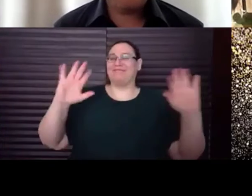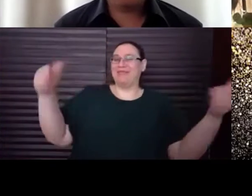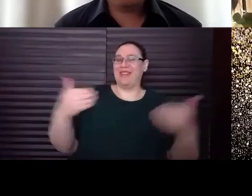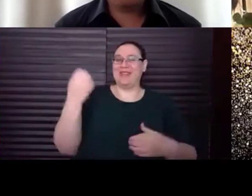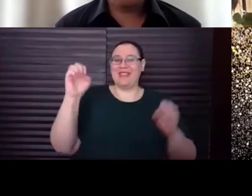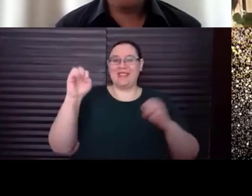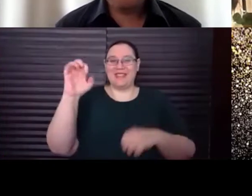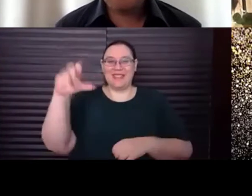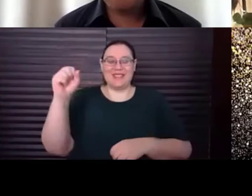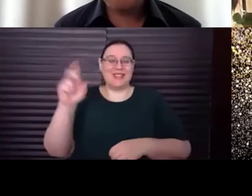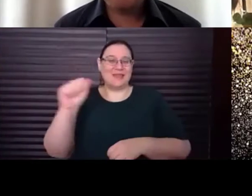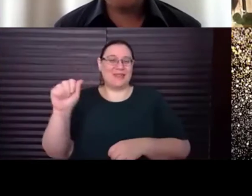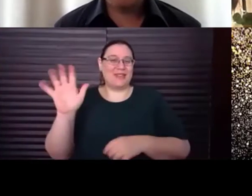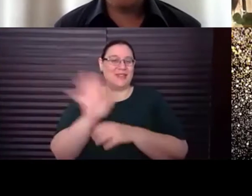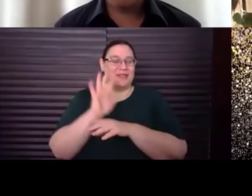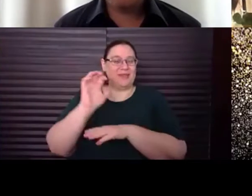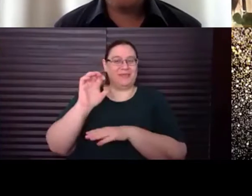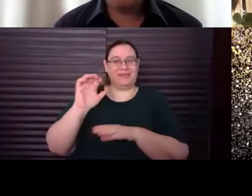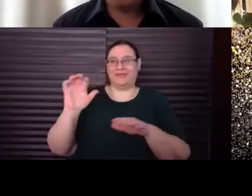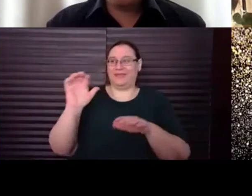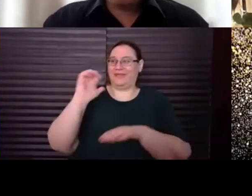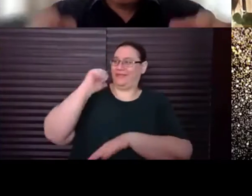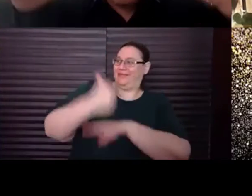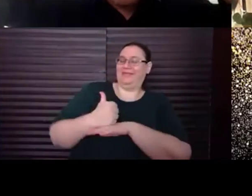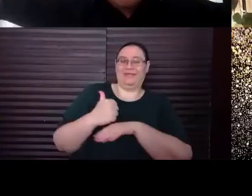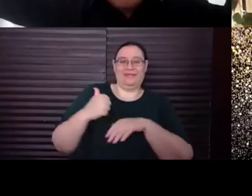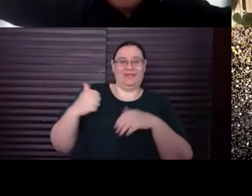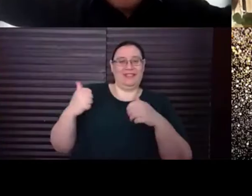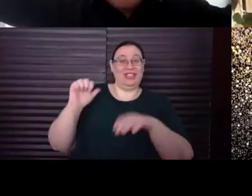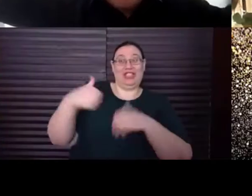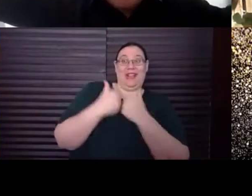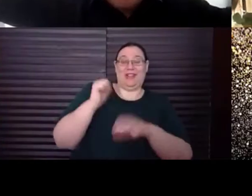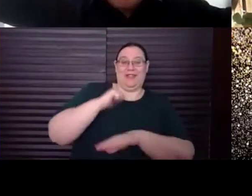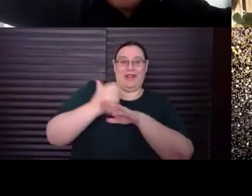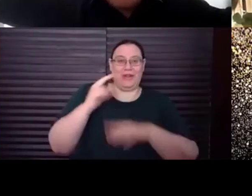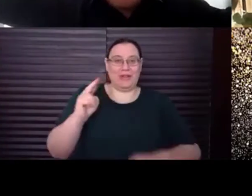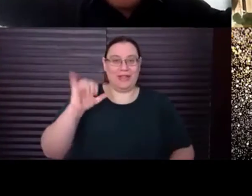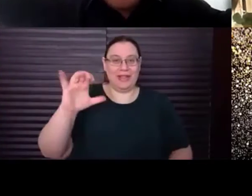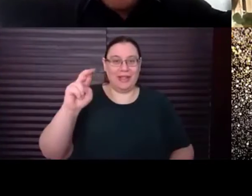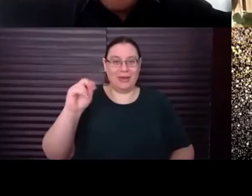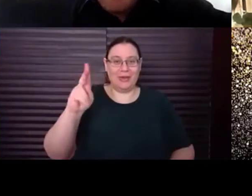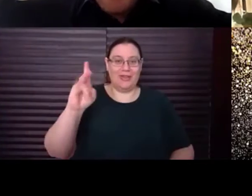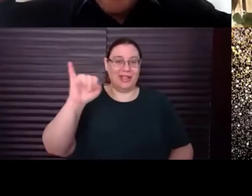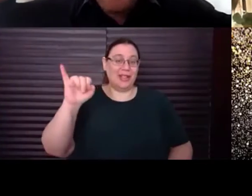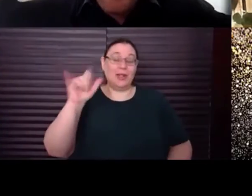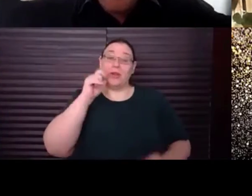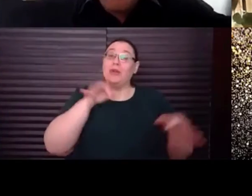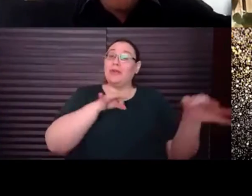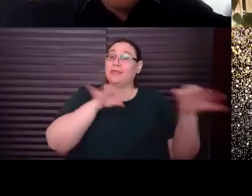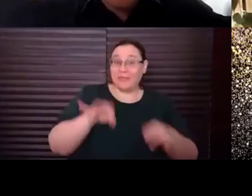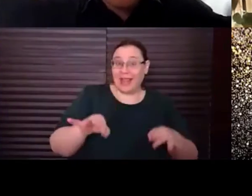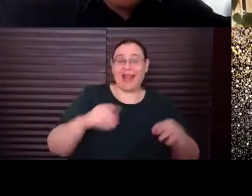Disability Film Challenge founder, Nick Novicki, to discuss the challenge and introduce our panelists.